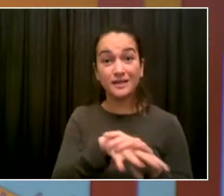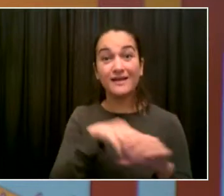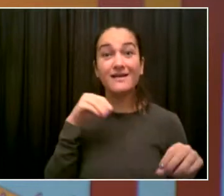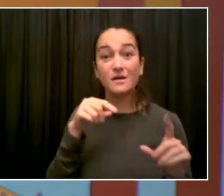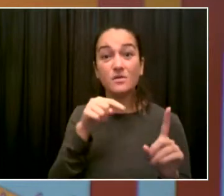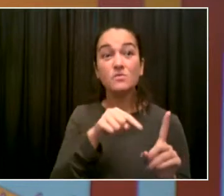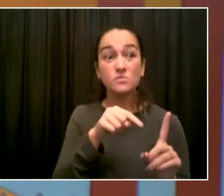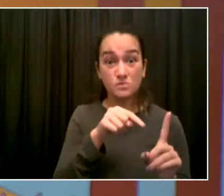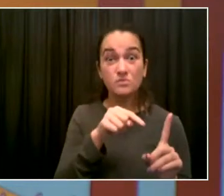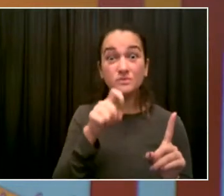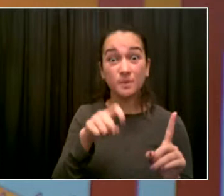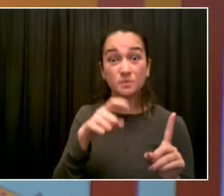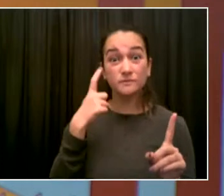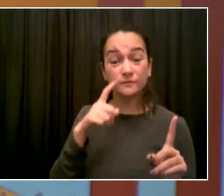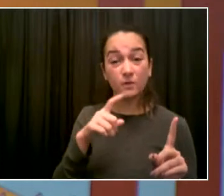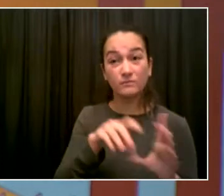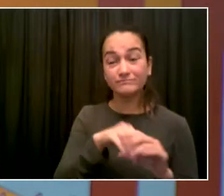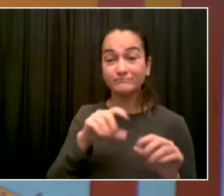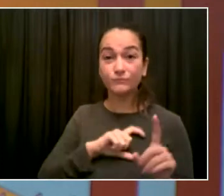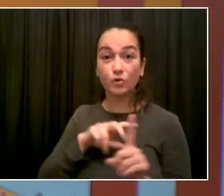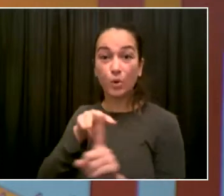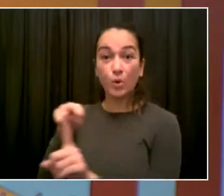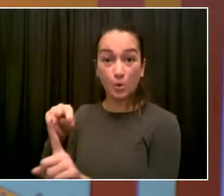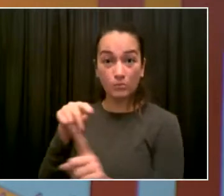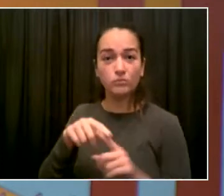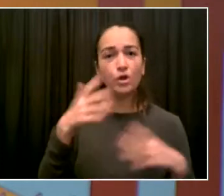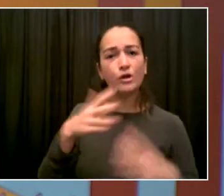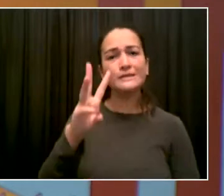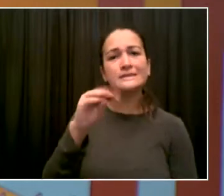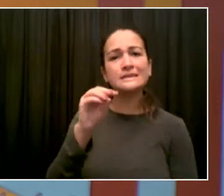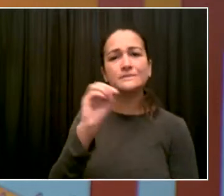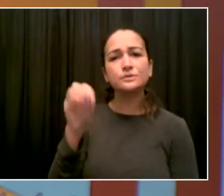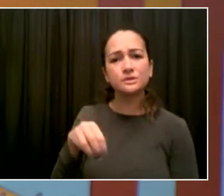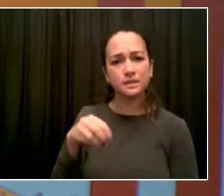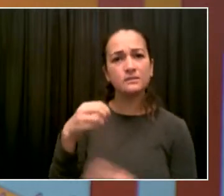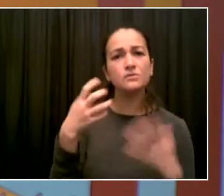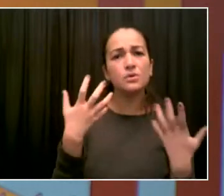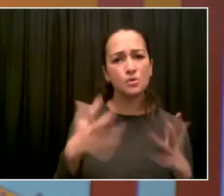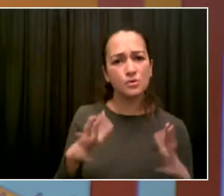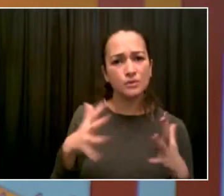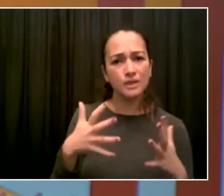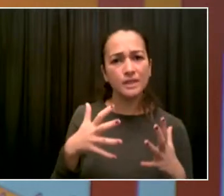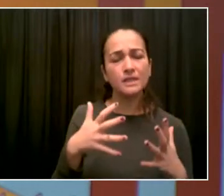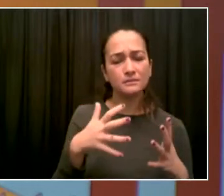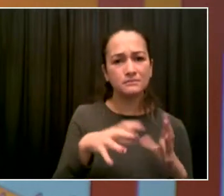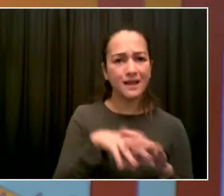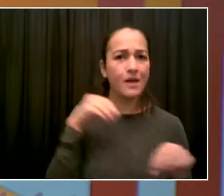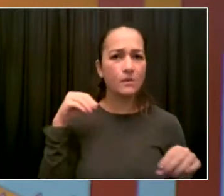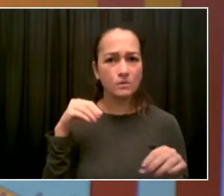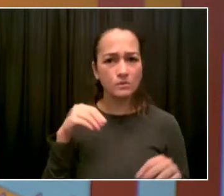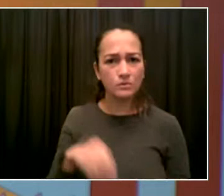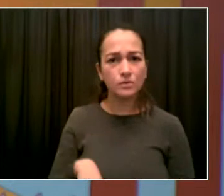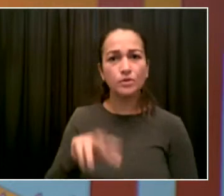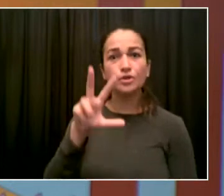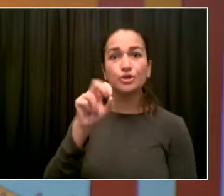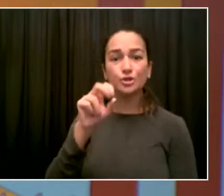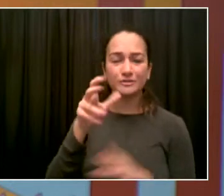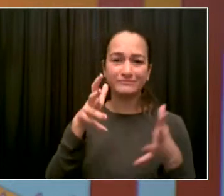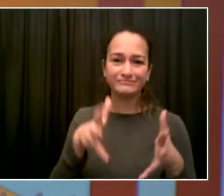that is appropriately addressed. But 161 are out so far. Go ahead, Lisa.